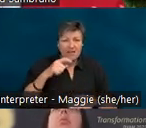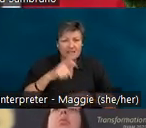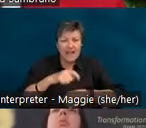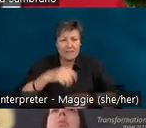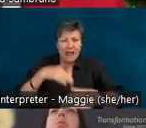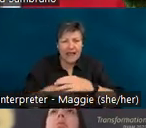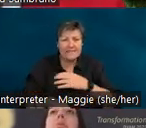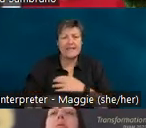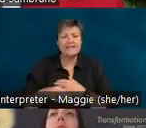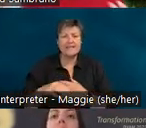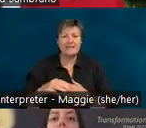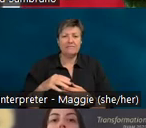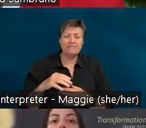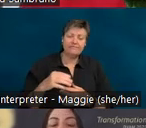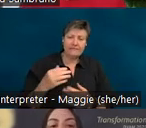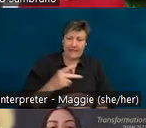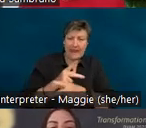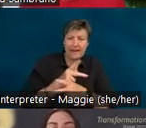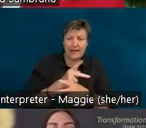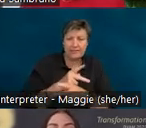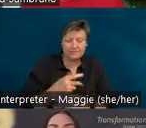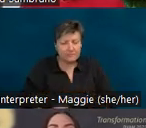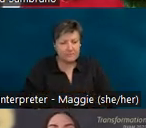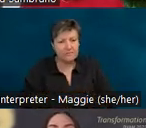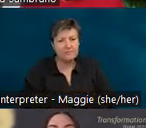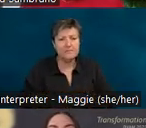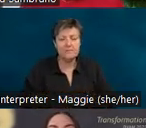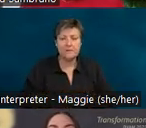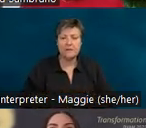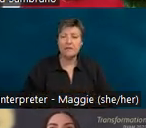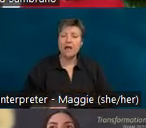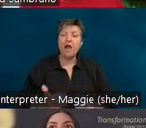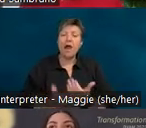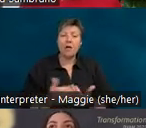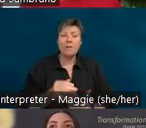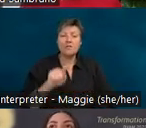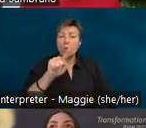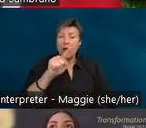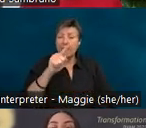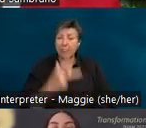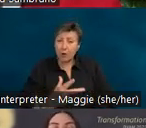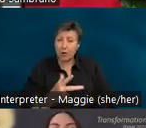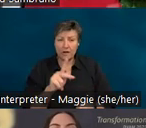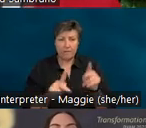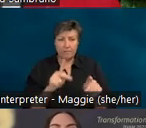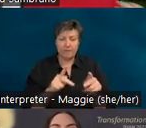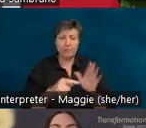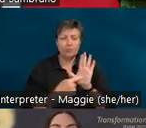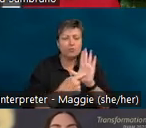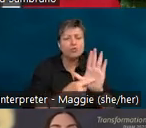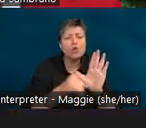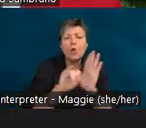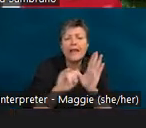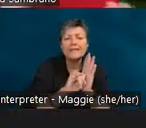and accepting to help them or accepting of them. So nearly 1/3 of individuals who have presented IDs with a name or a gender that didn't